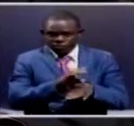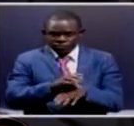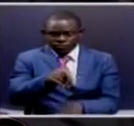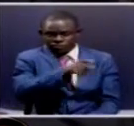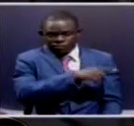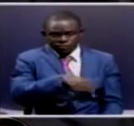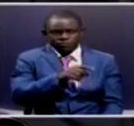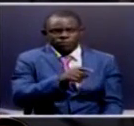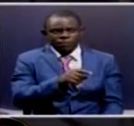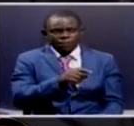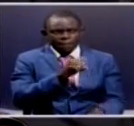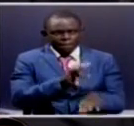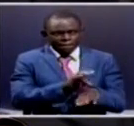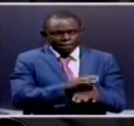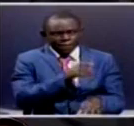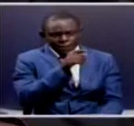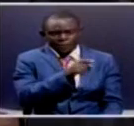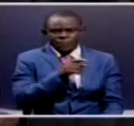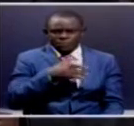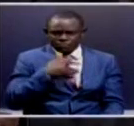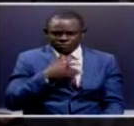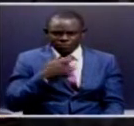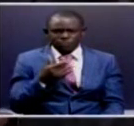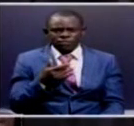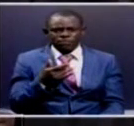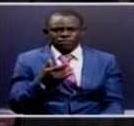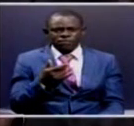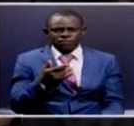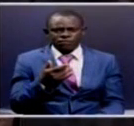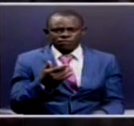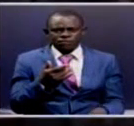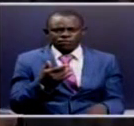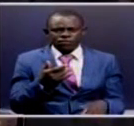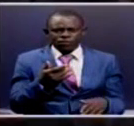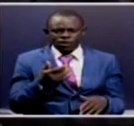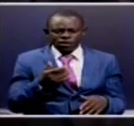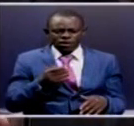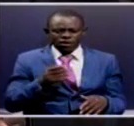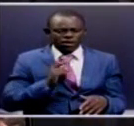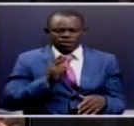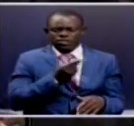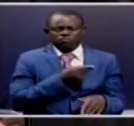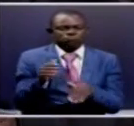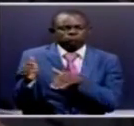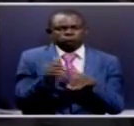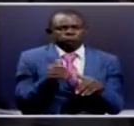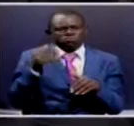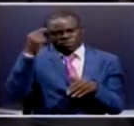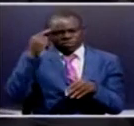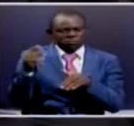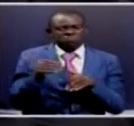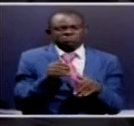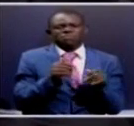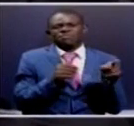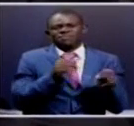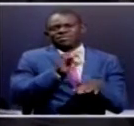to formulate an agenda away from the agenda that was agreed to by stakeholders. That the